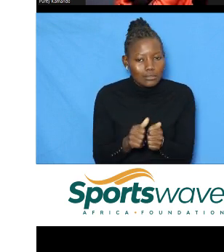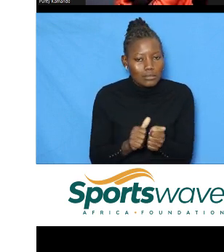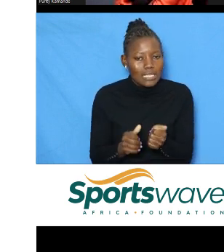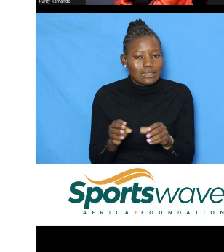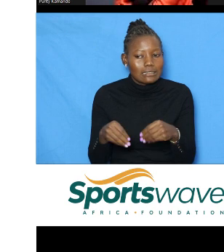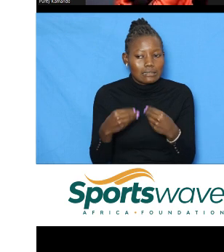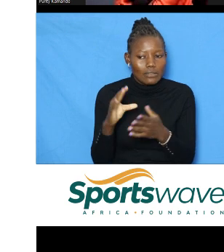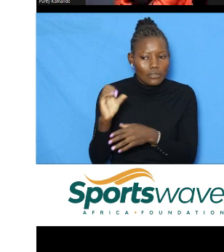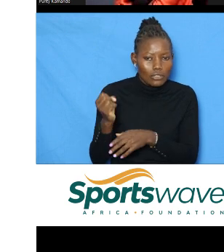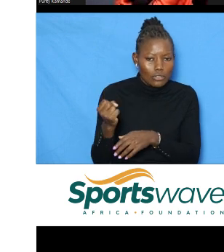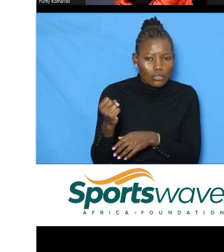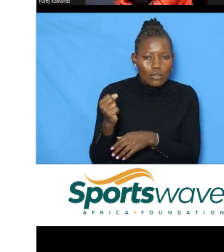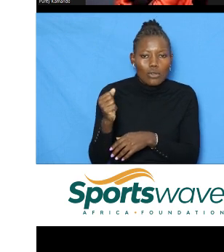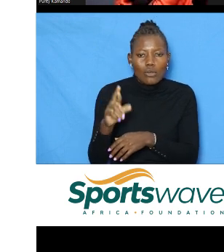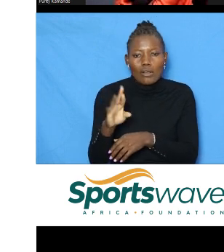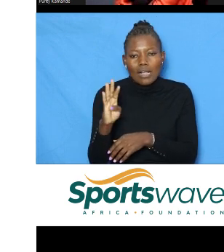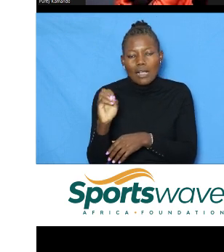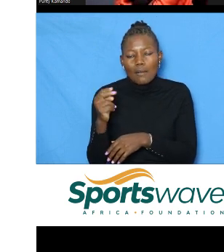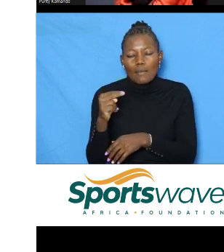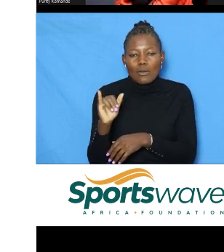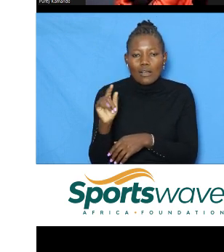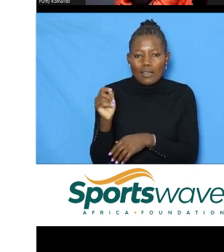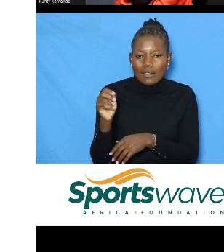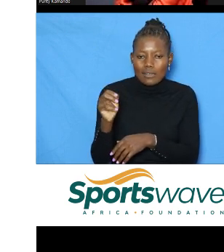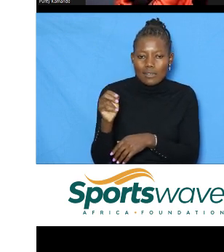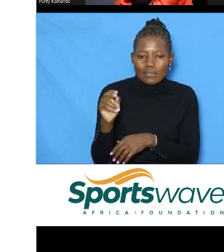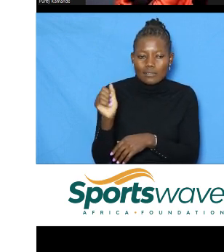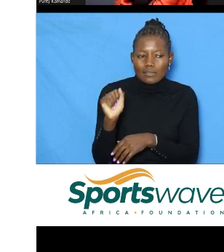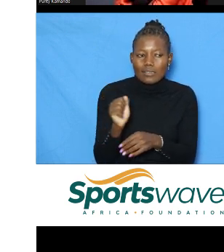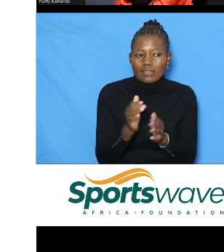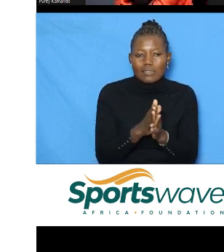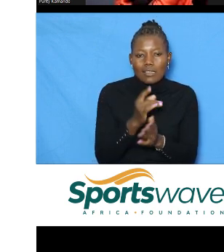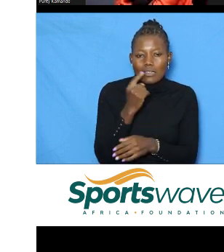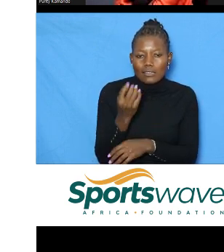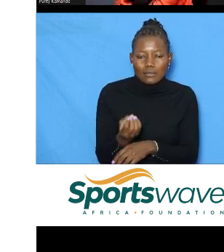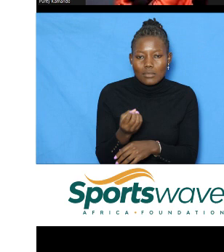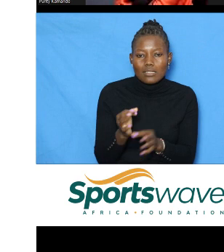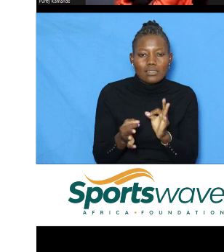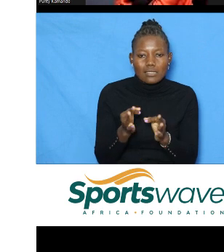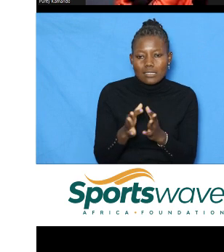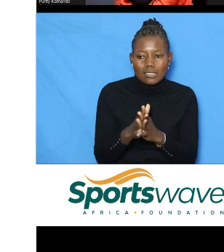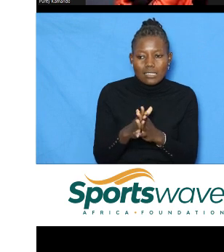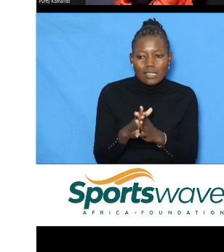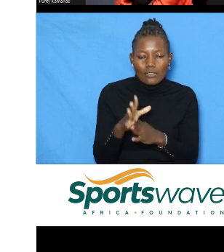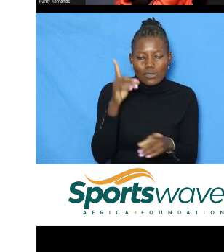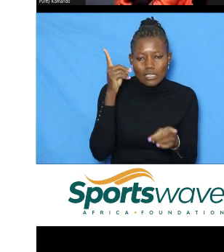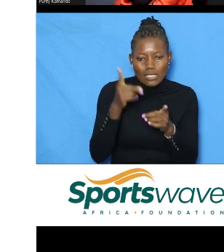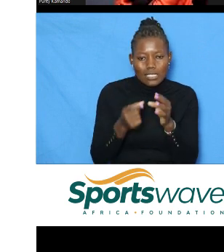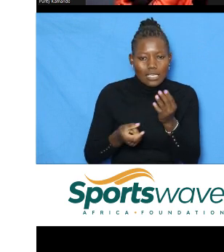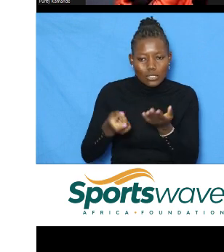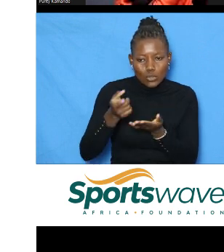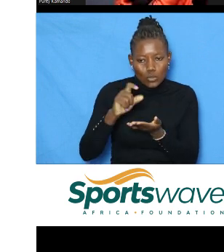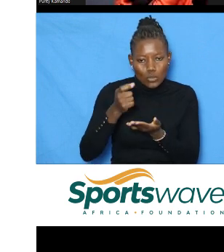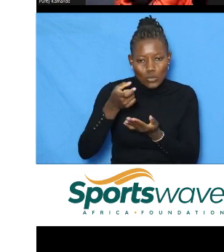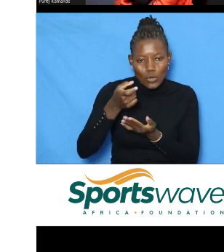with carbohydrates, protein, giving you your protein coming from the beans itself. If you decide to add potatoes, then you're also getting